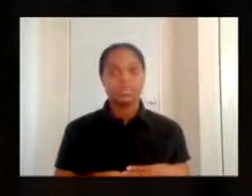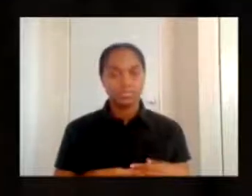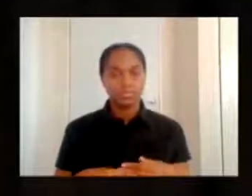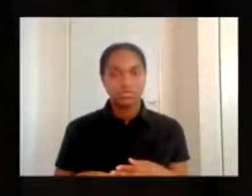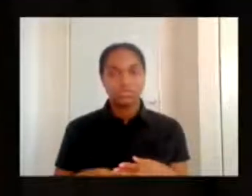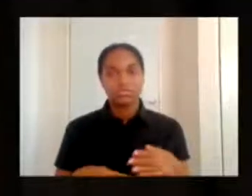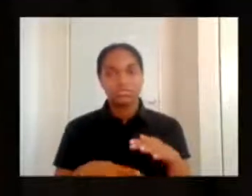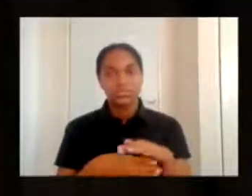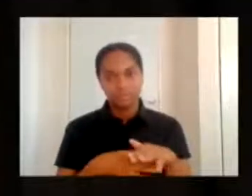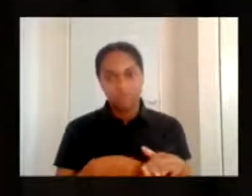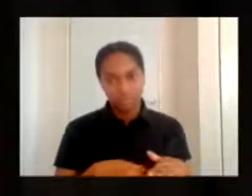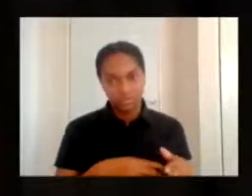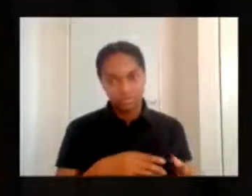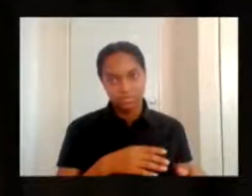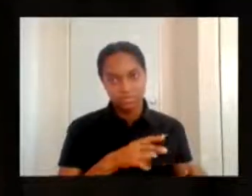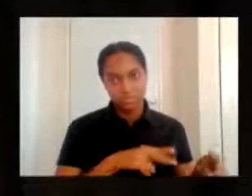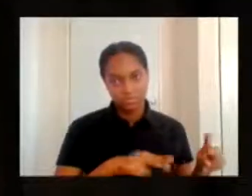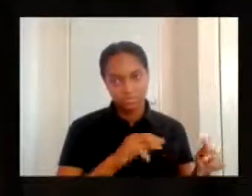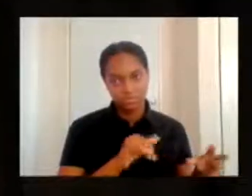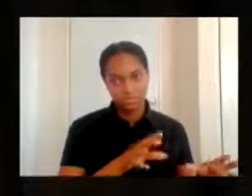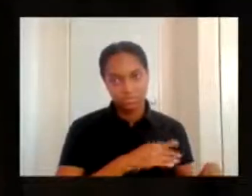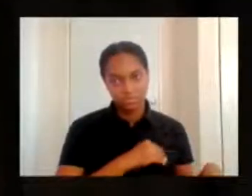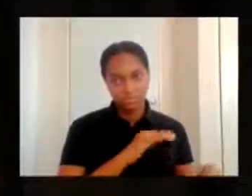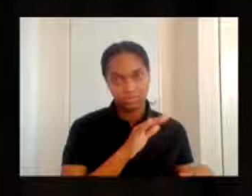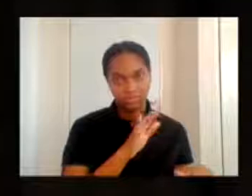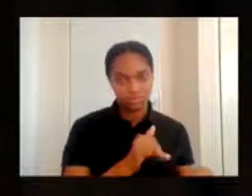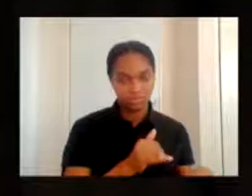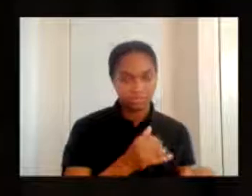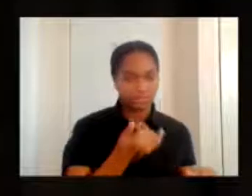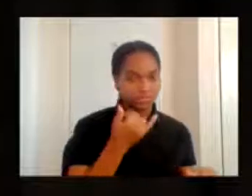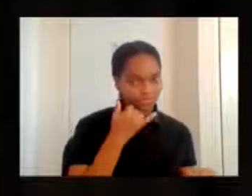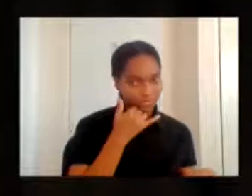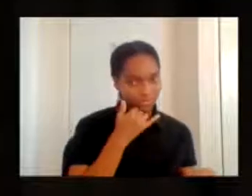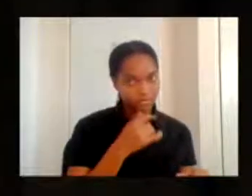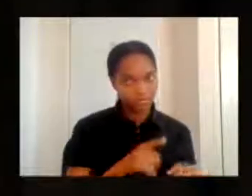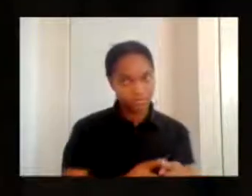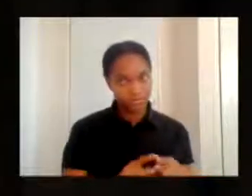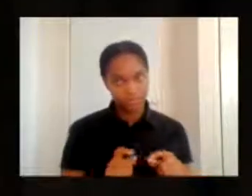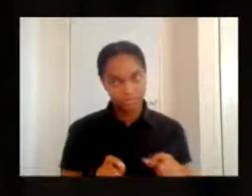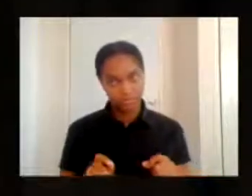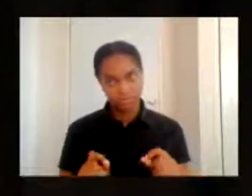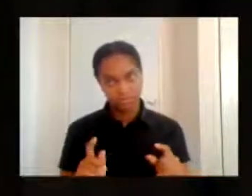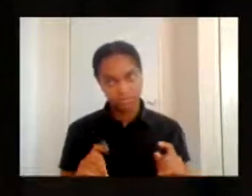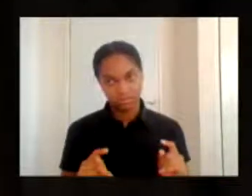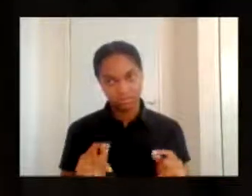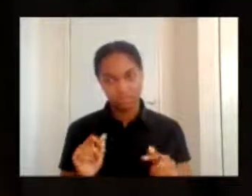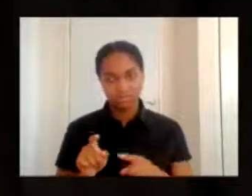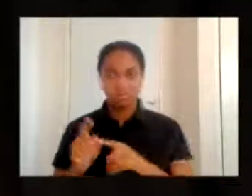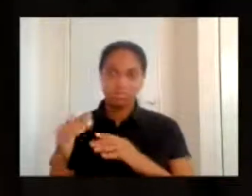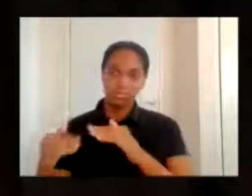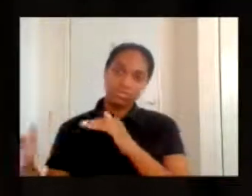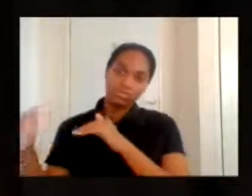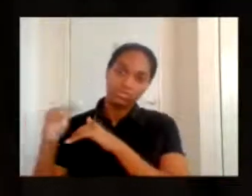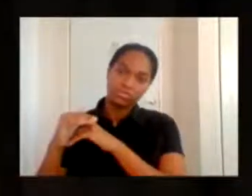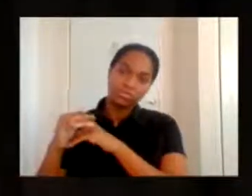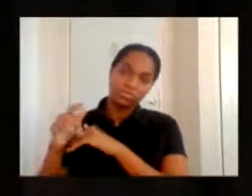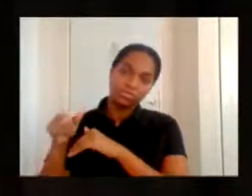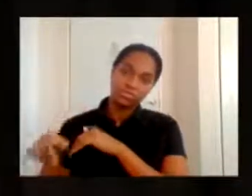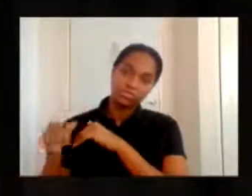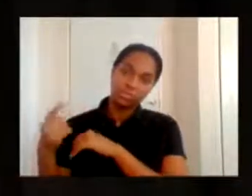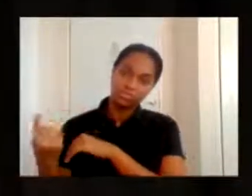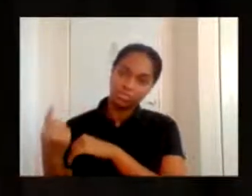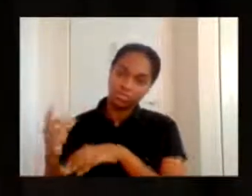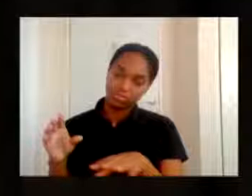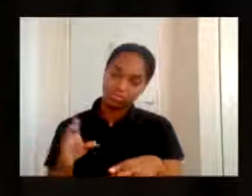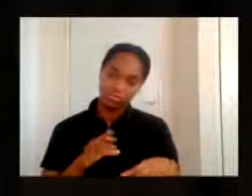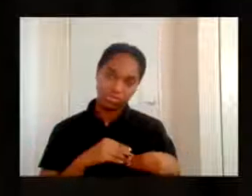layer video that can be received by both mobile and fixed devices. And then you could have an enhancement layer that's probably only going to be